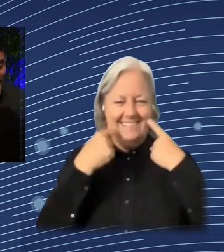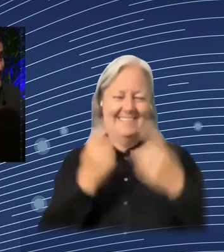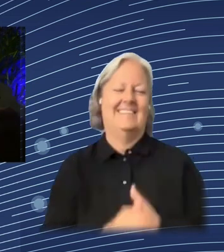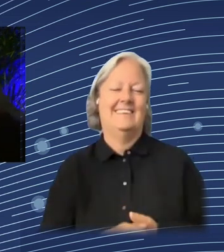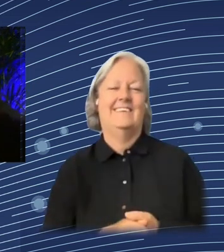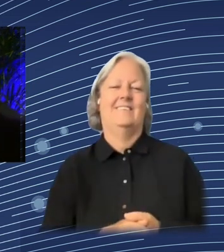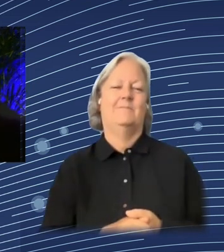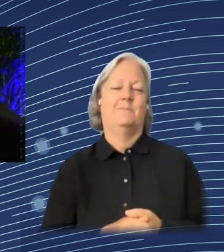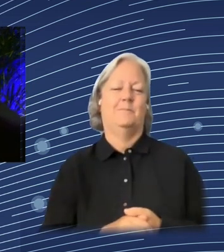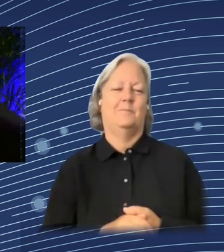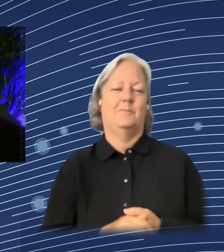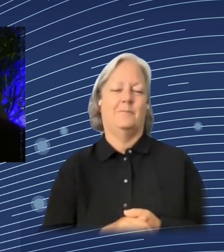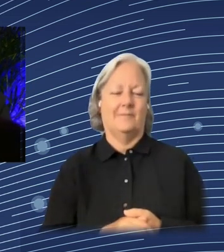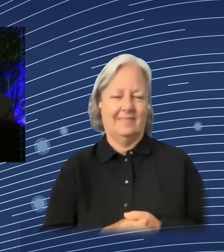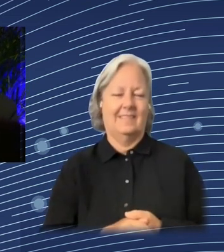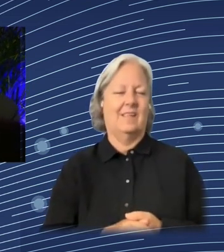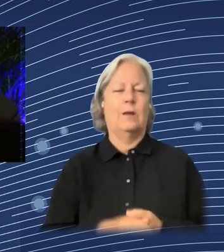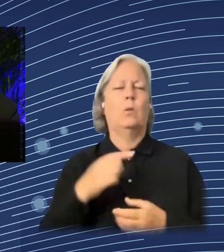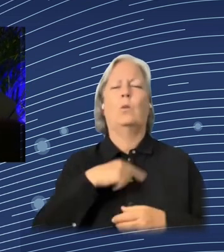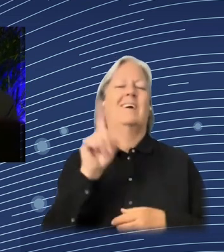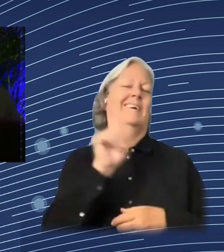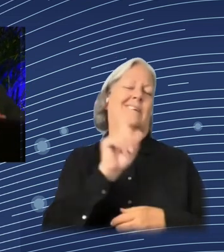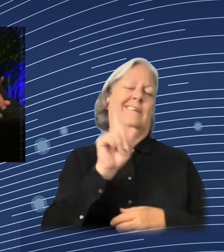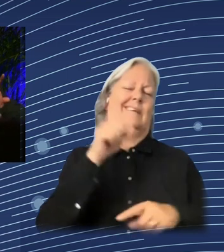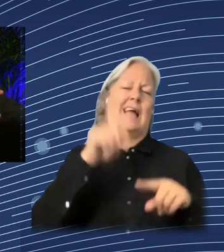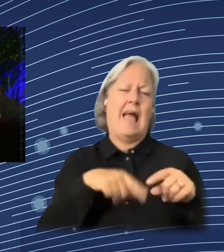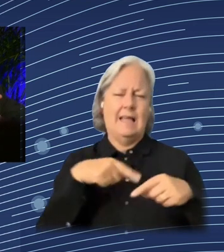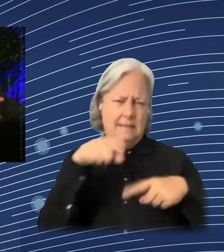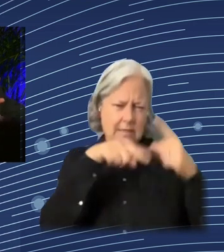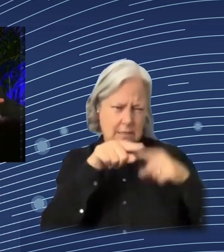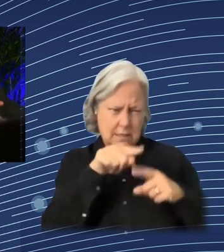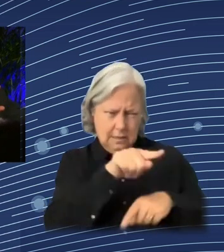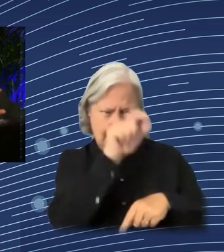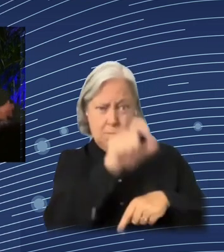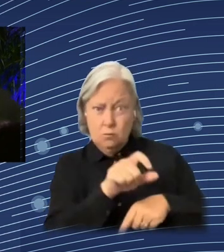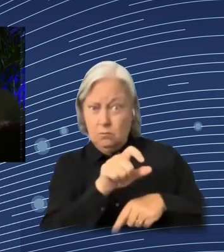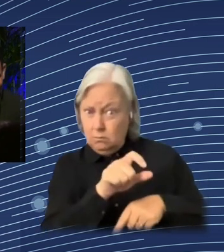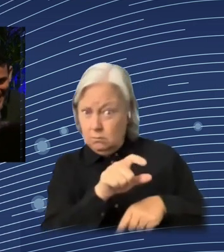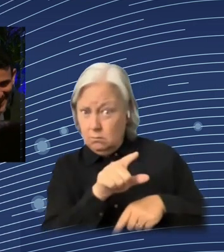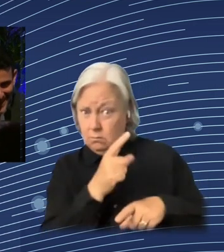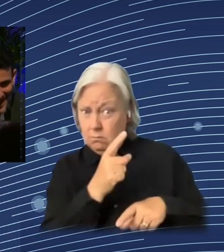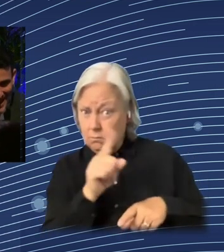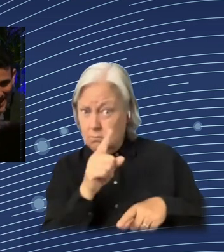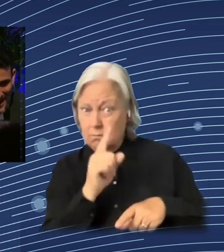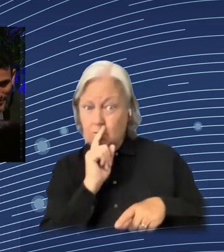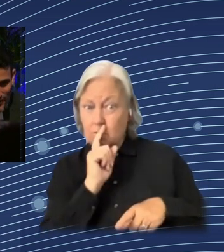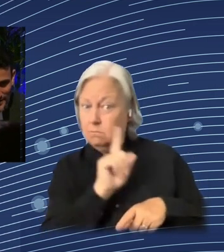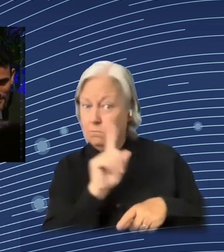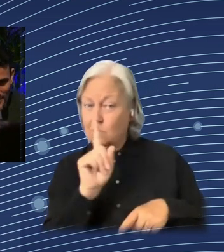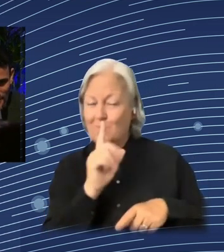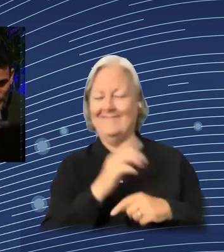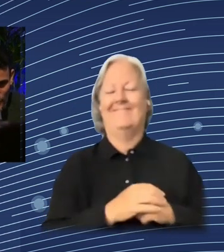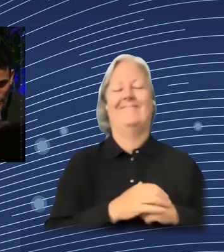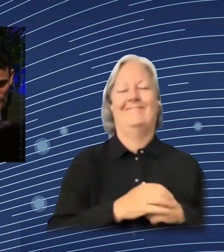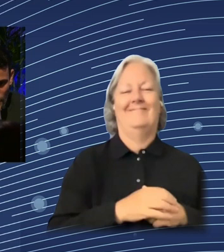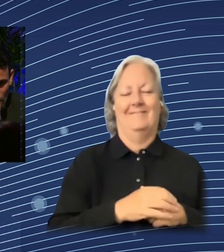We can't trace it back to the individual, don't worry. We can't, right? Just double checking. No. Have a